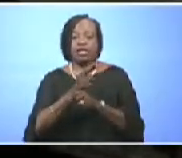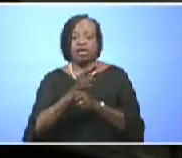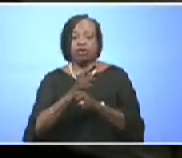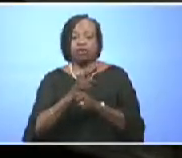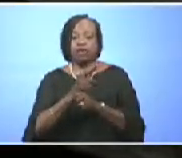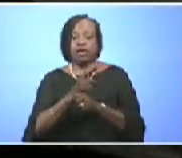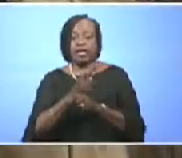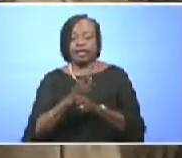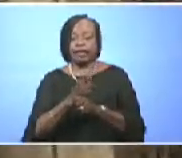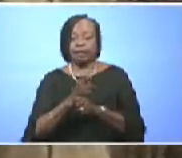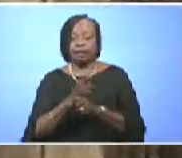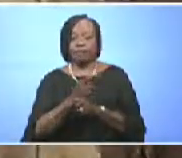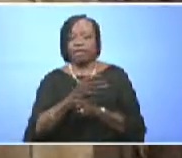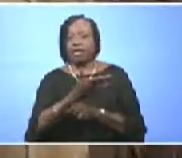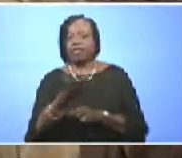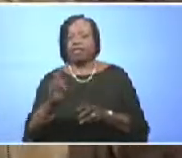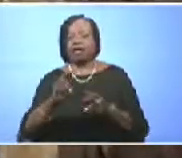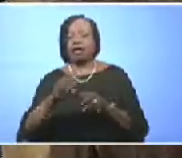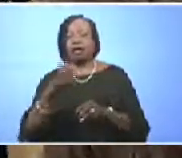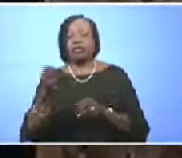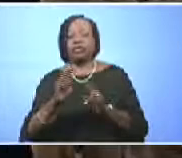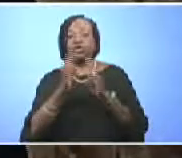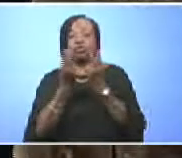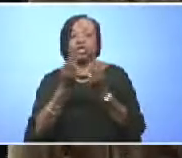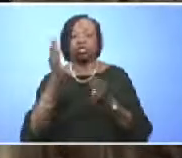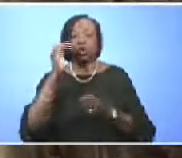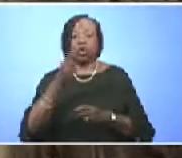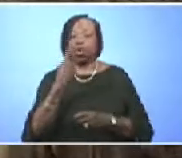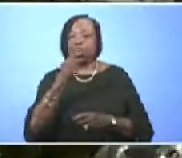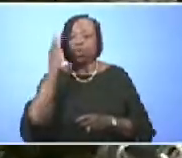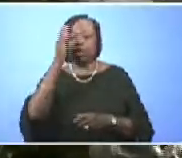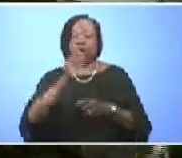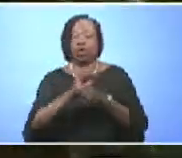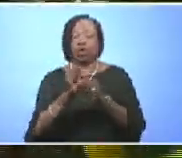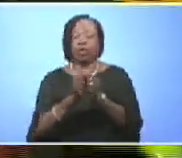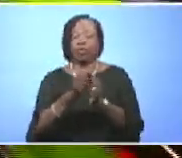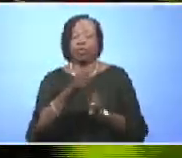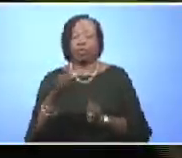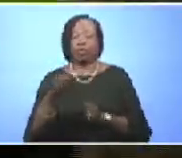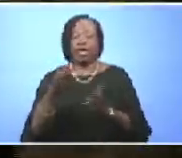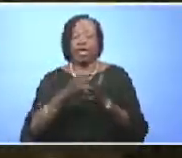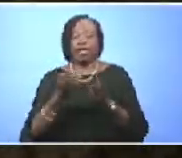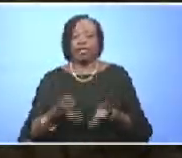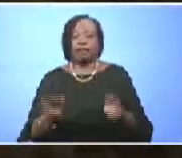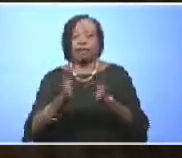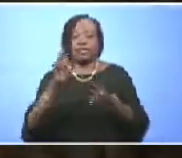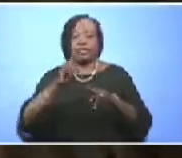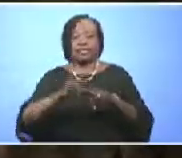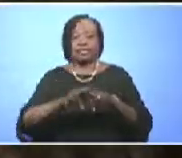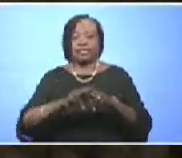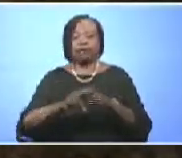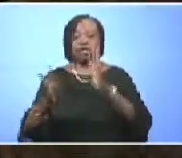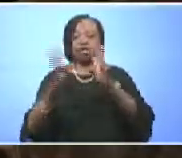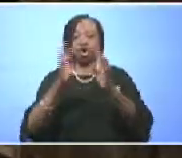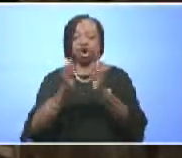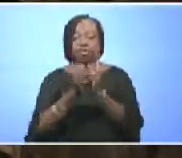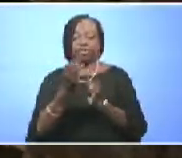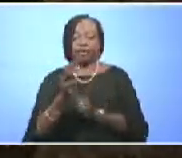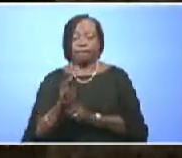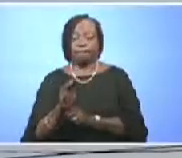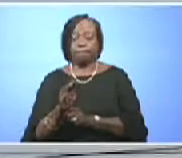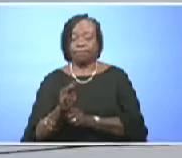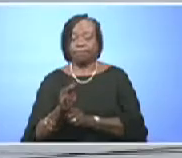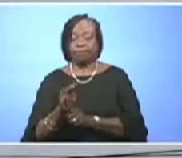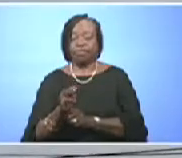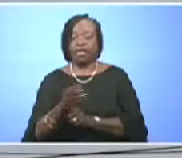union leaders who are going to be prepared to work with you. It's important to be able to sit down and talk with them.